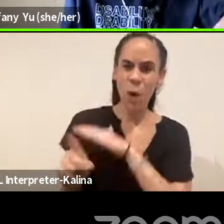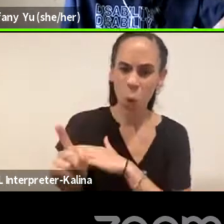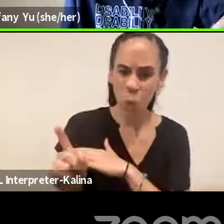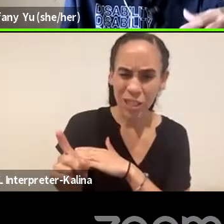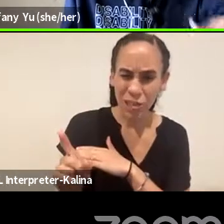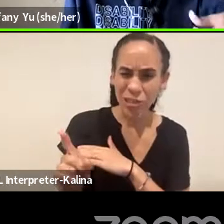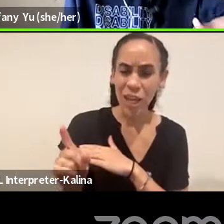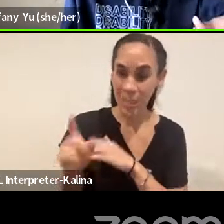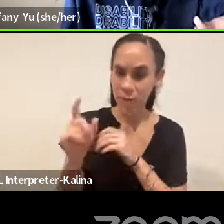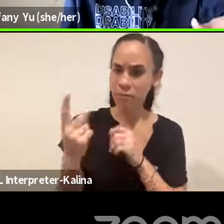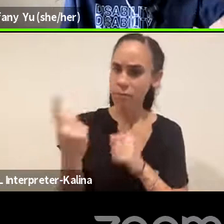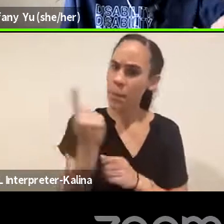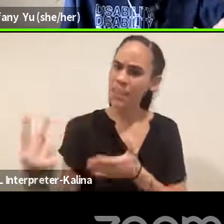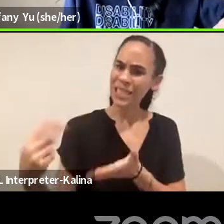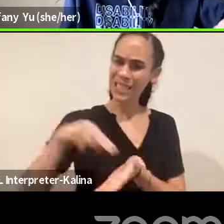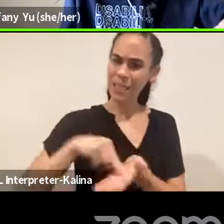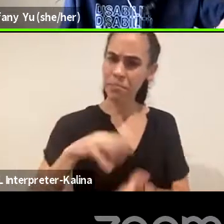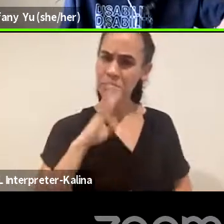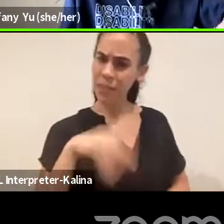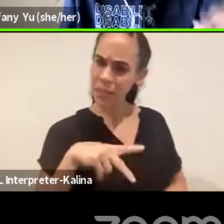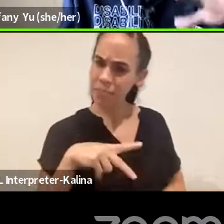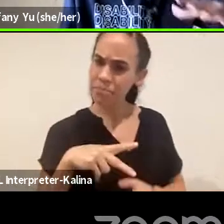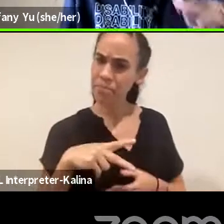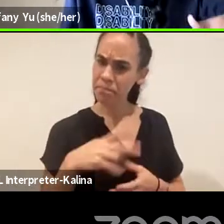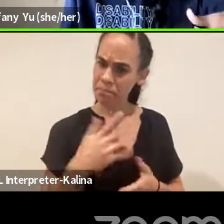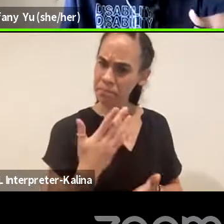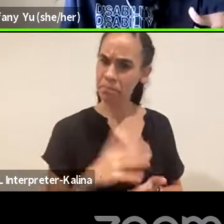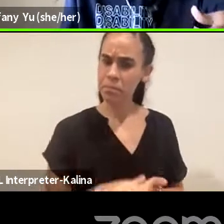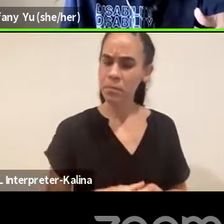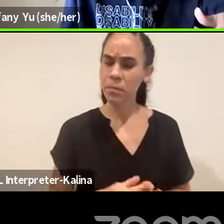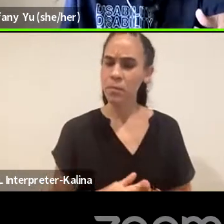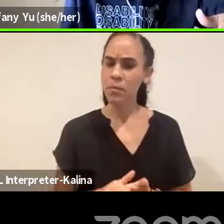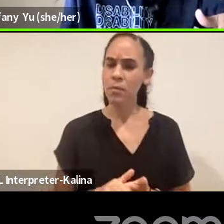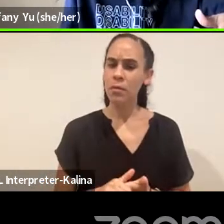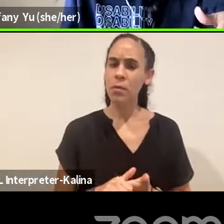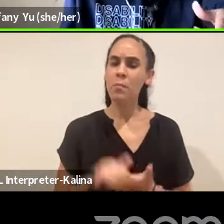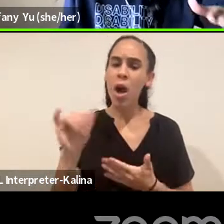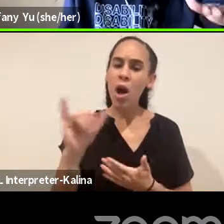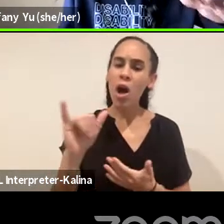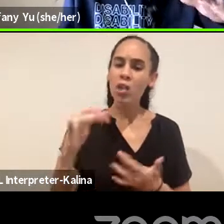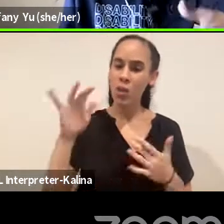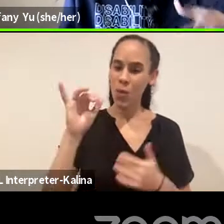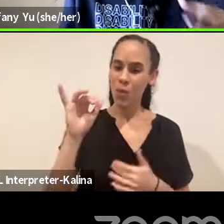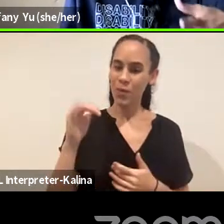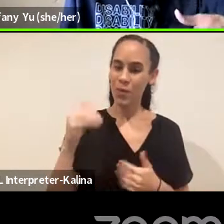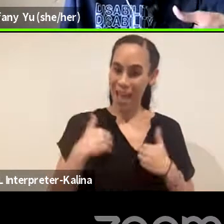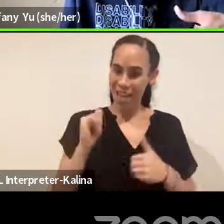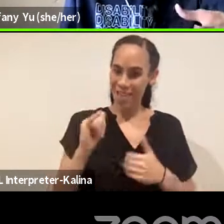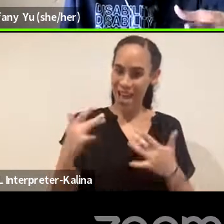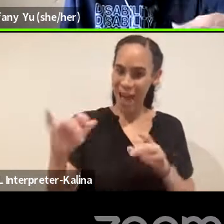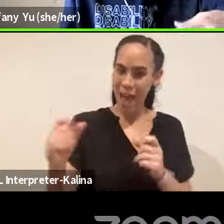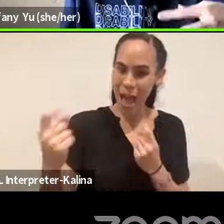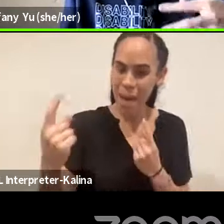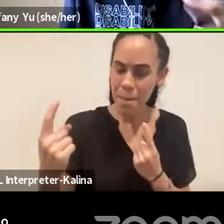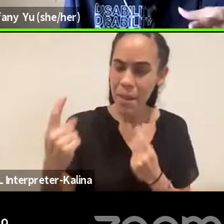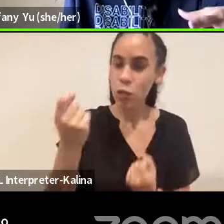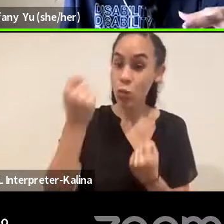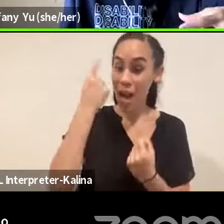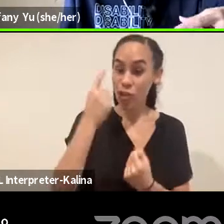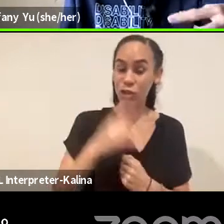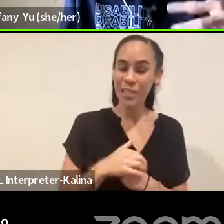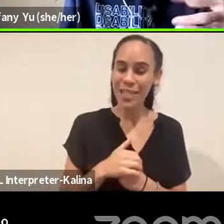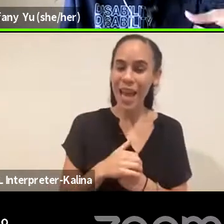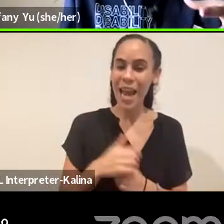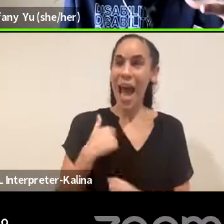to step in and do something about it. But having that empathy to understand that when I walk outside, I feel a